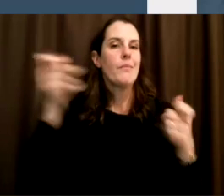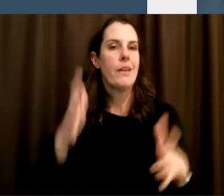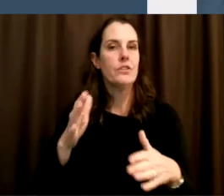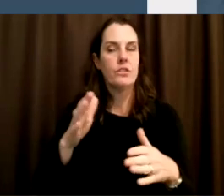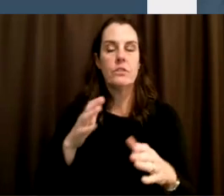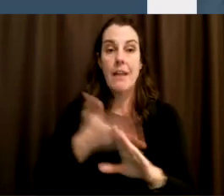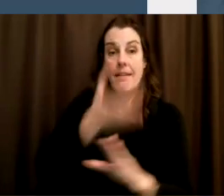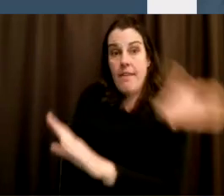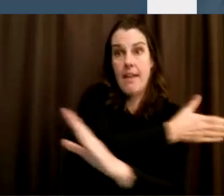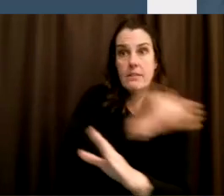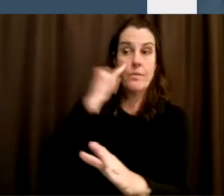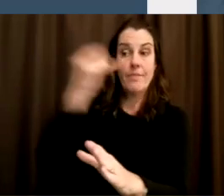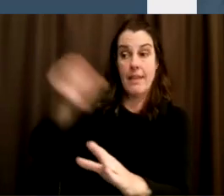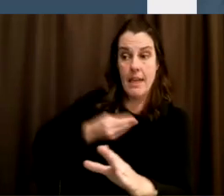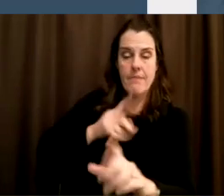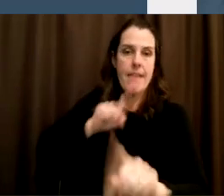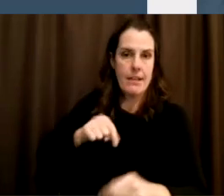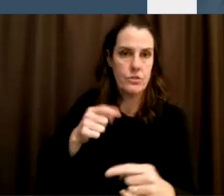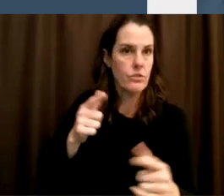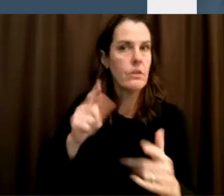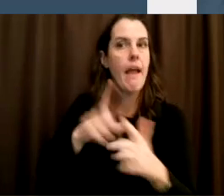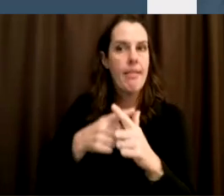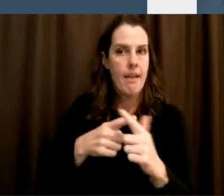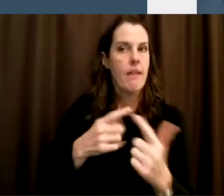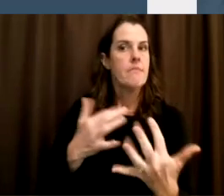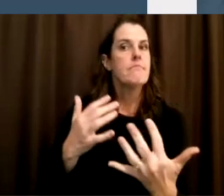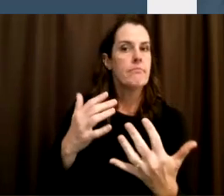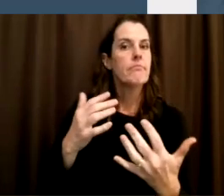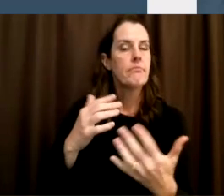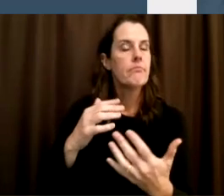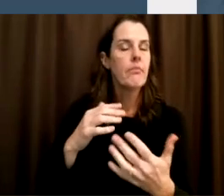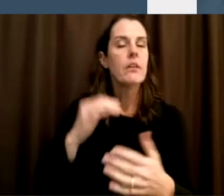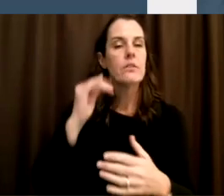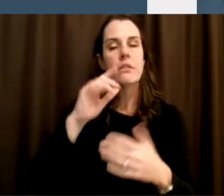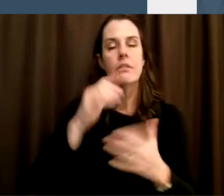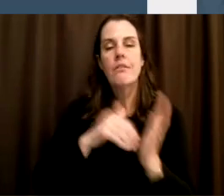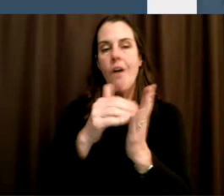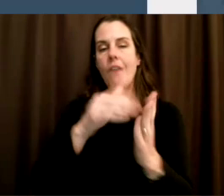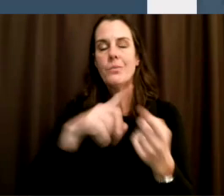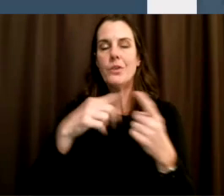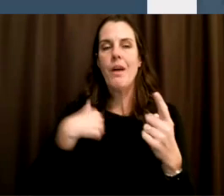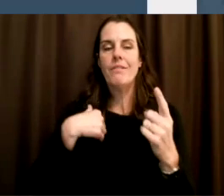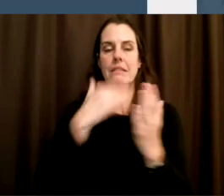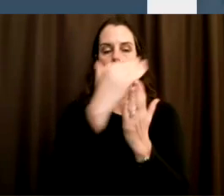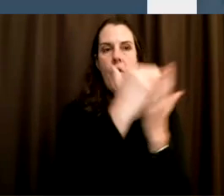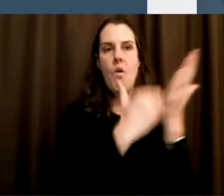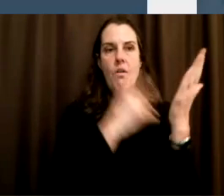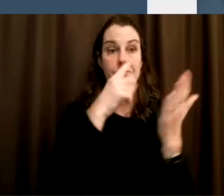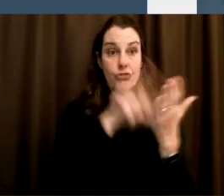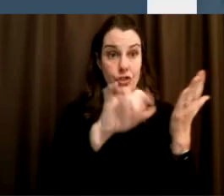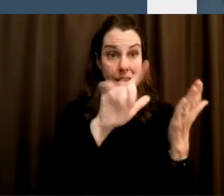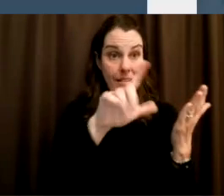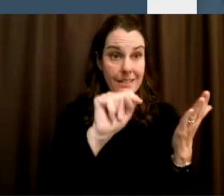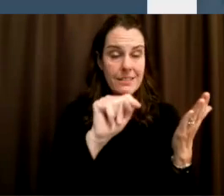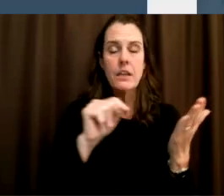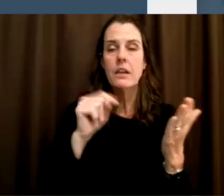advance. Oftentimes when you're going through those long checklists, gaps can be identified. So there might be a